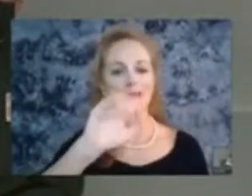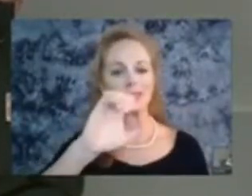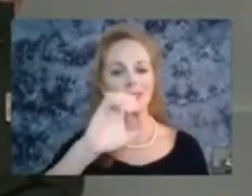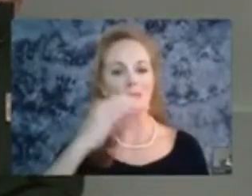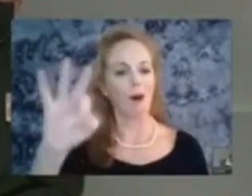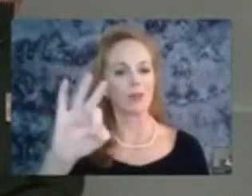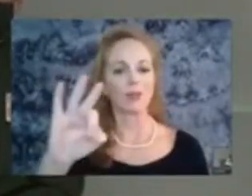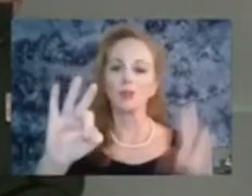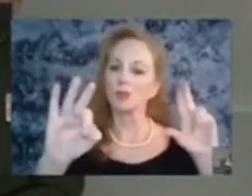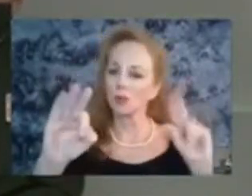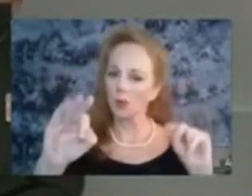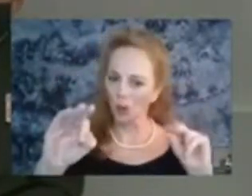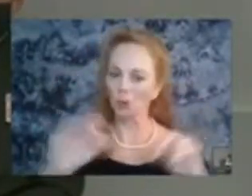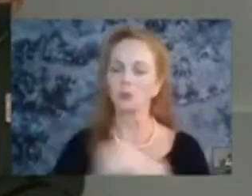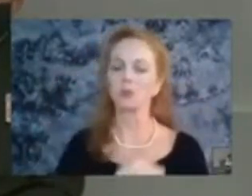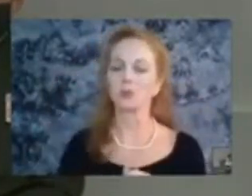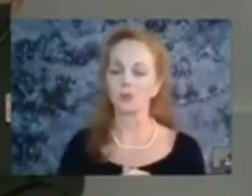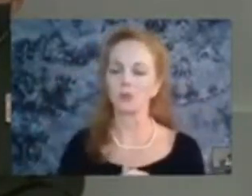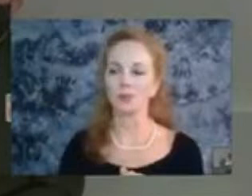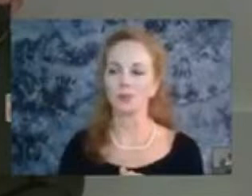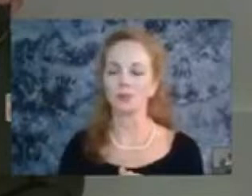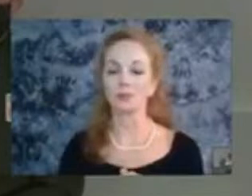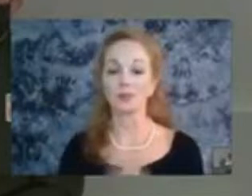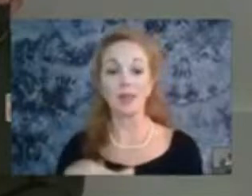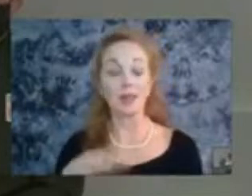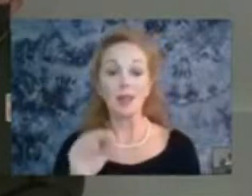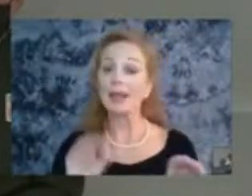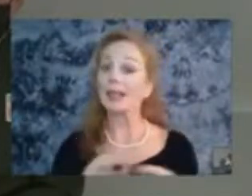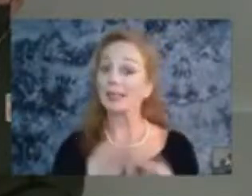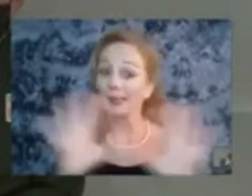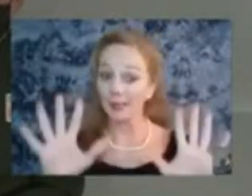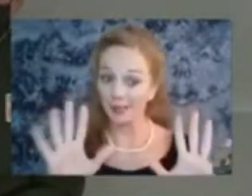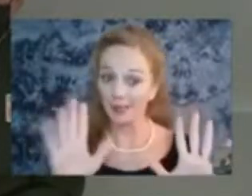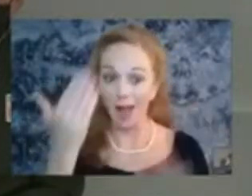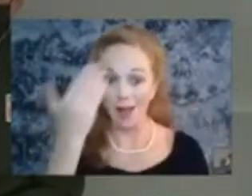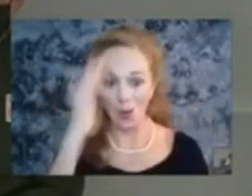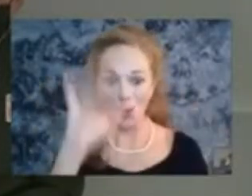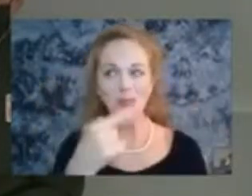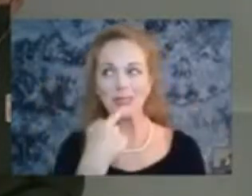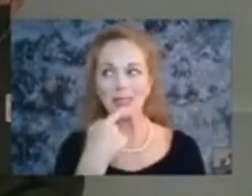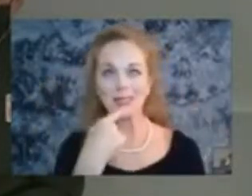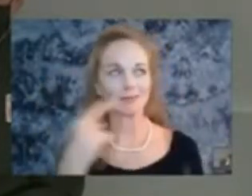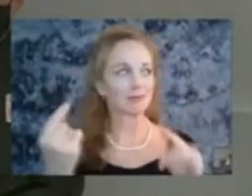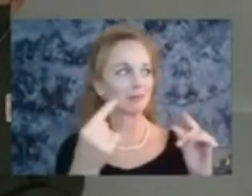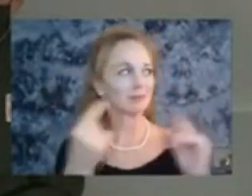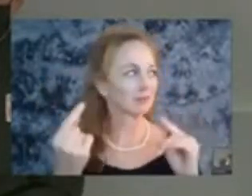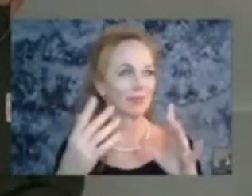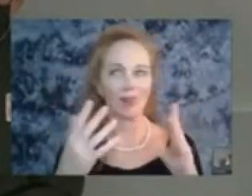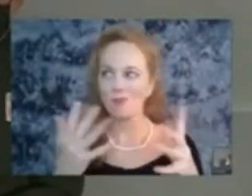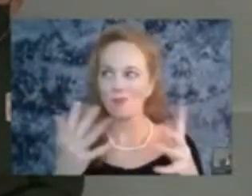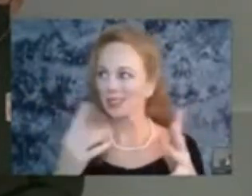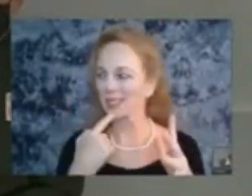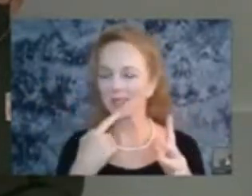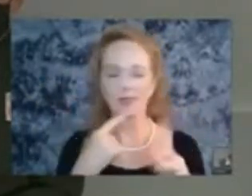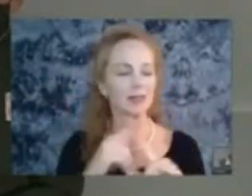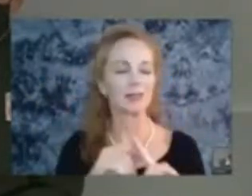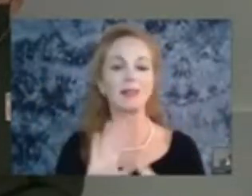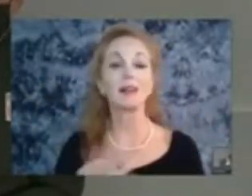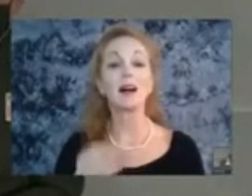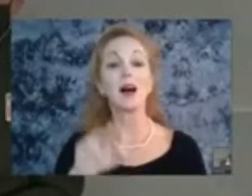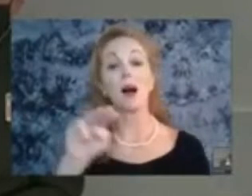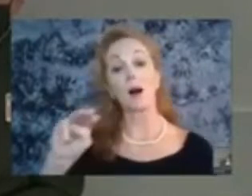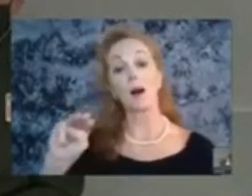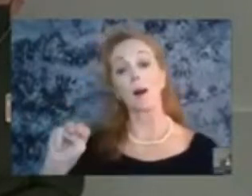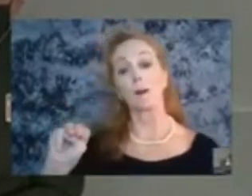correct. Okay, that's what I wanted to just be really crystal clear on that. And I know it's been said a few times already, but Mandy Cohen